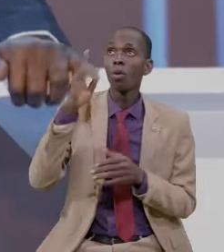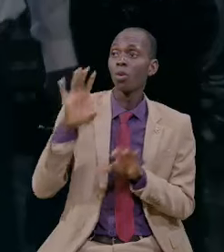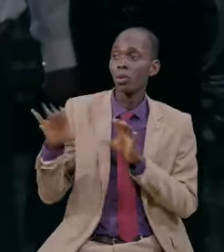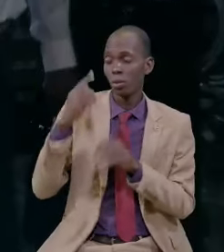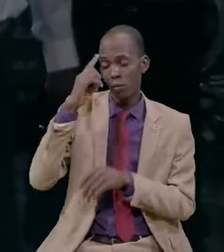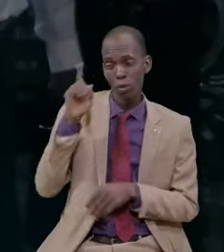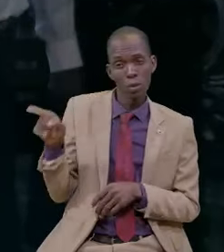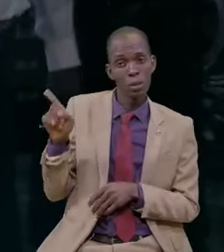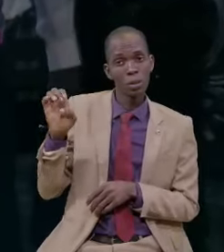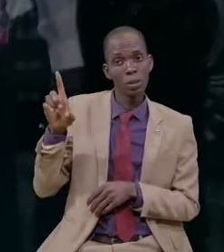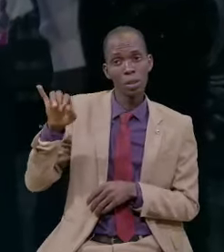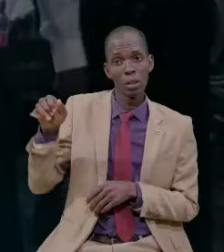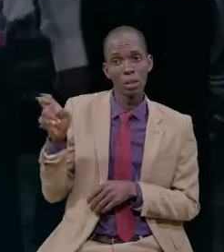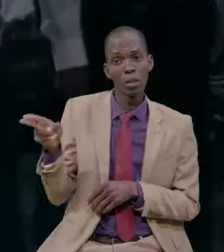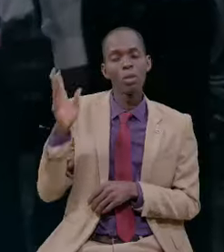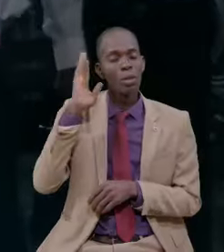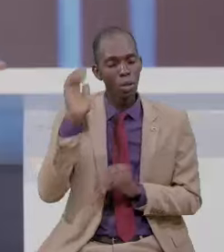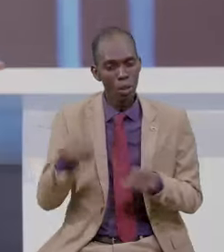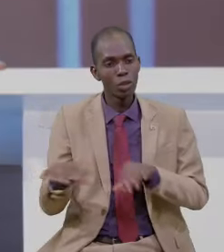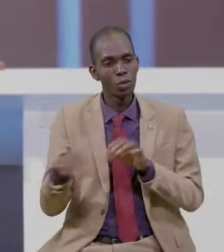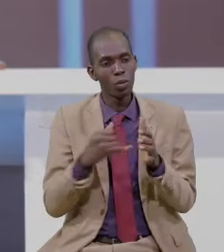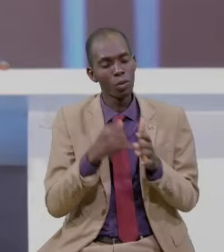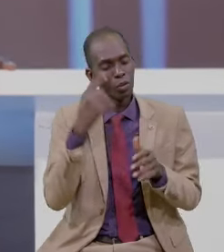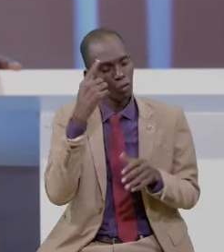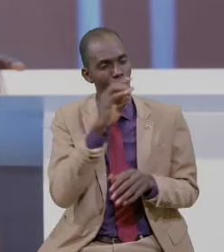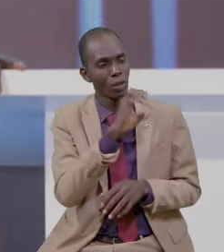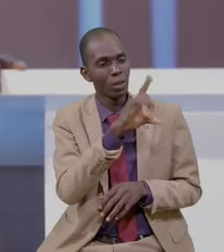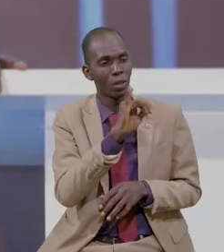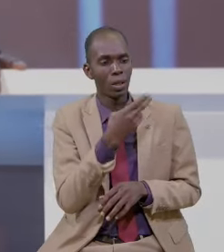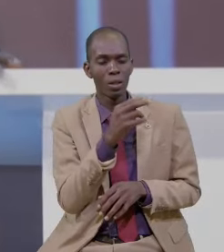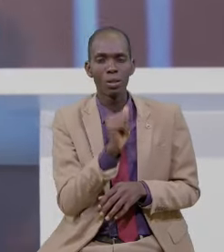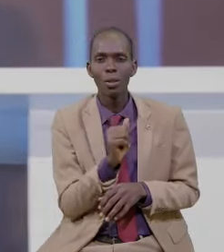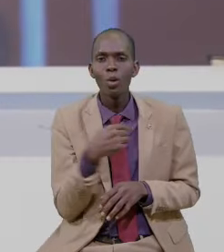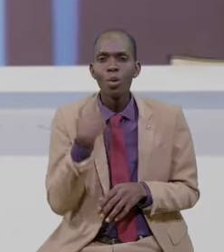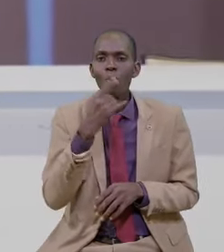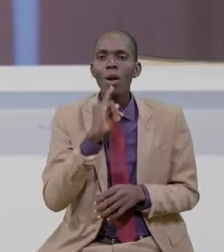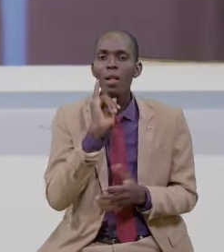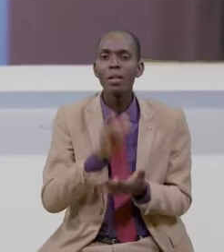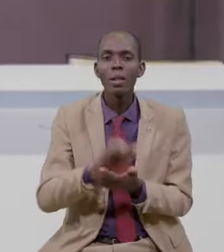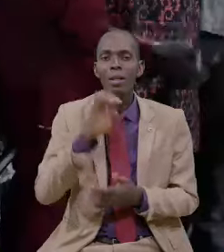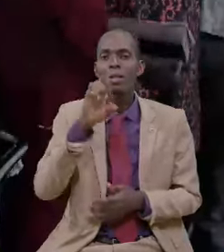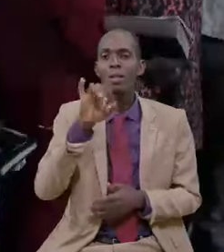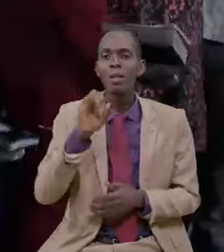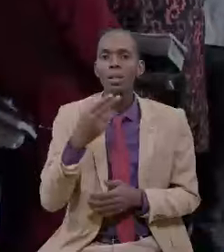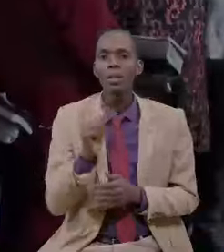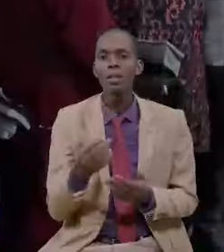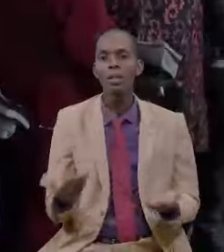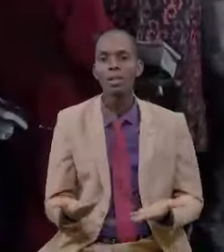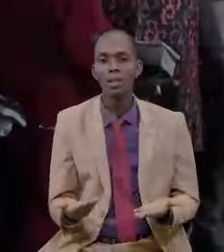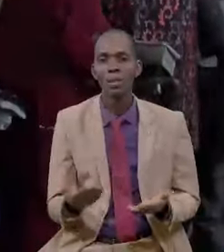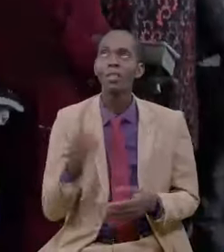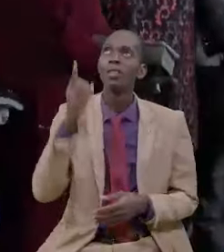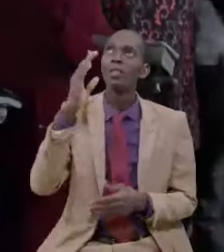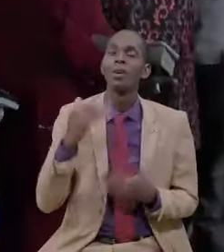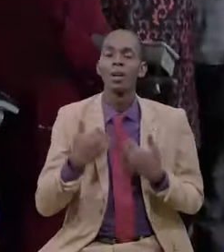Elisha. Amen. Any Elisha in the house there? God has blessed you. Amen.